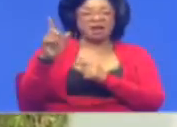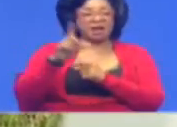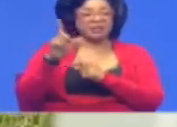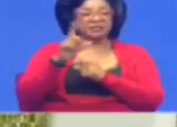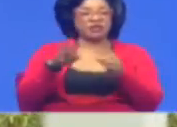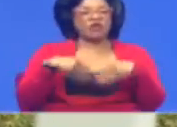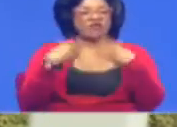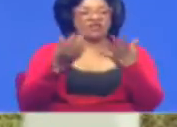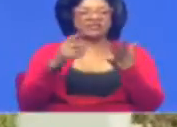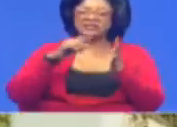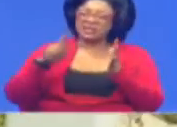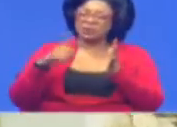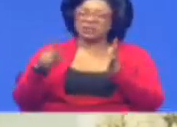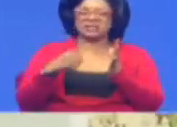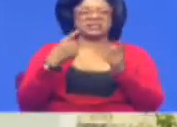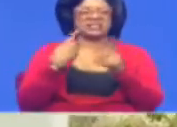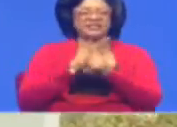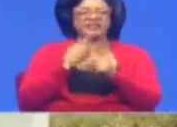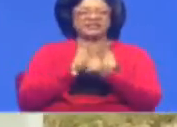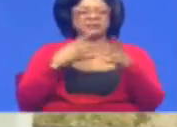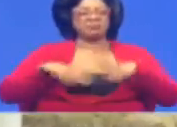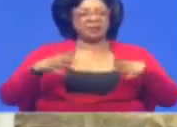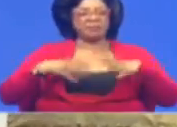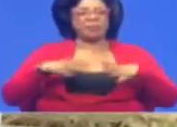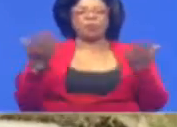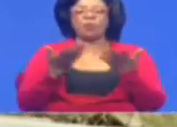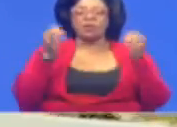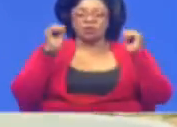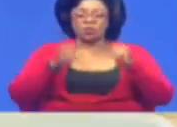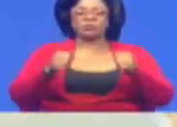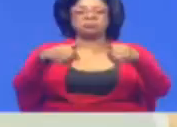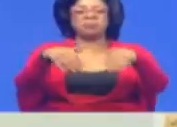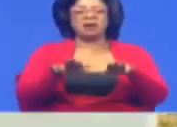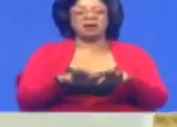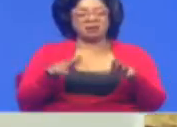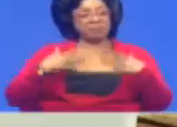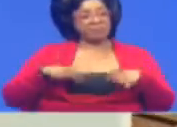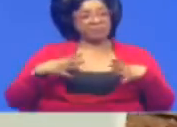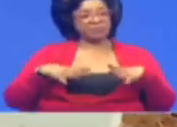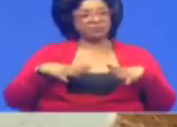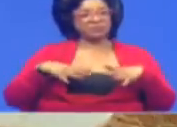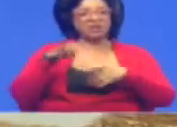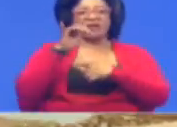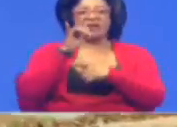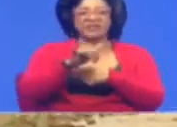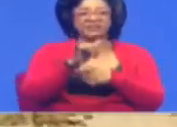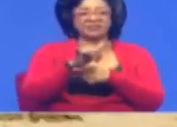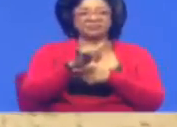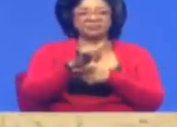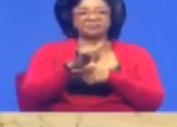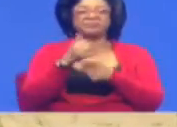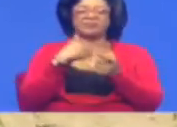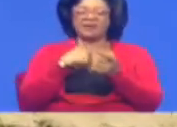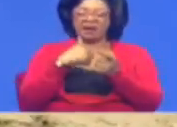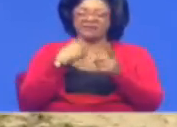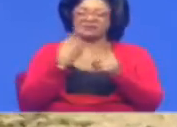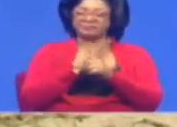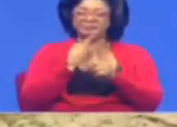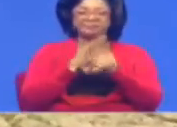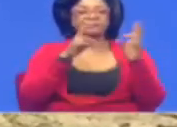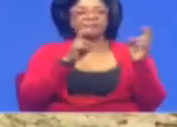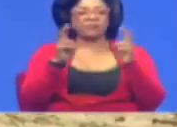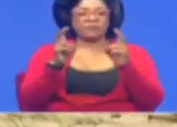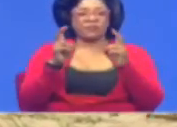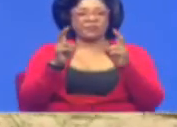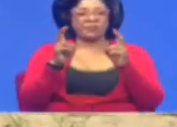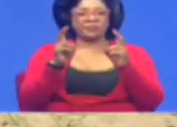thousands of families a central place where they could lay their loved ones to rest. But that rest has been disrupted by the constant issues that have surrounded the